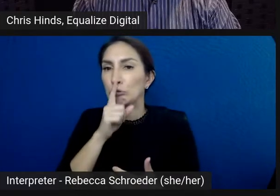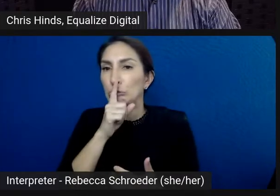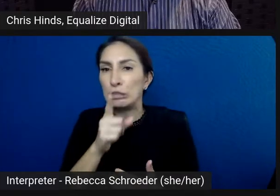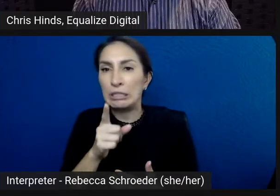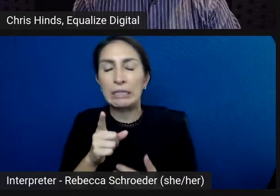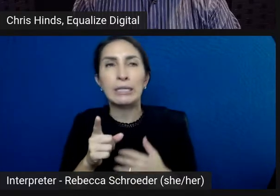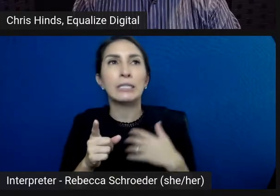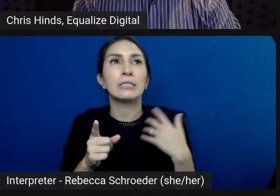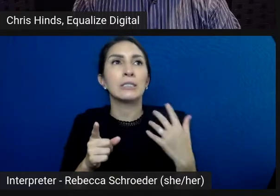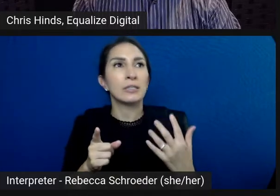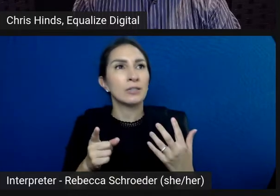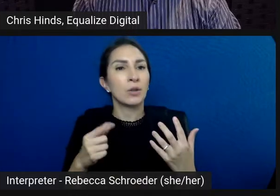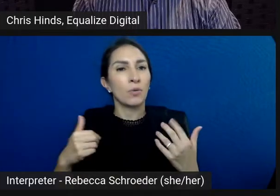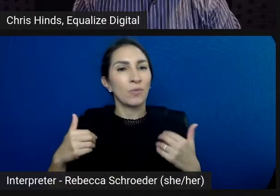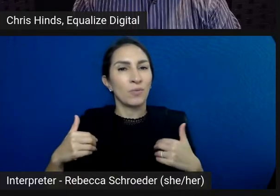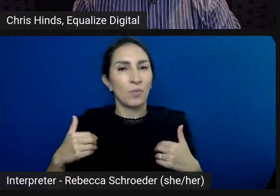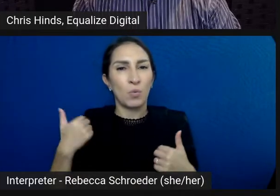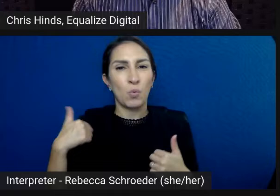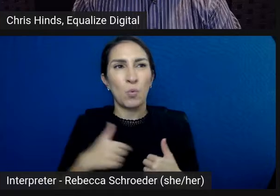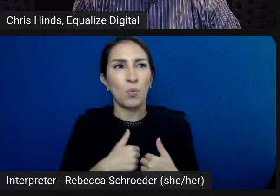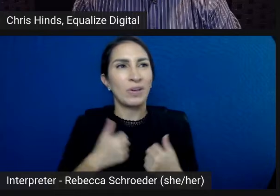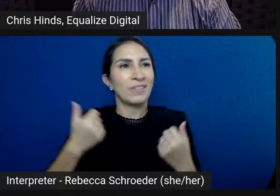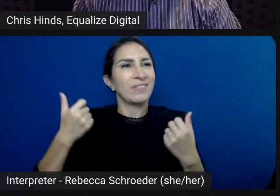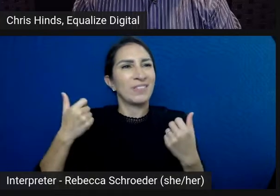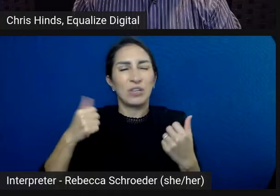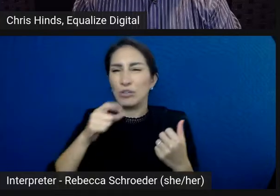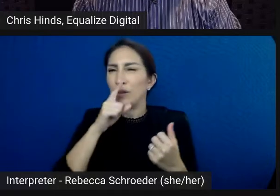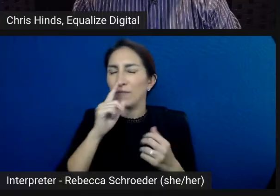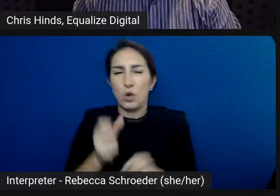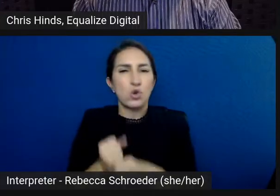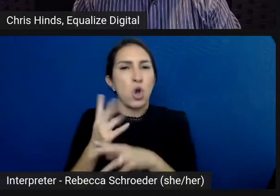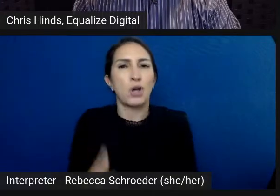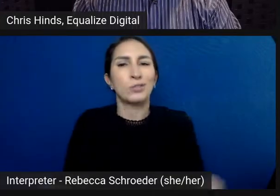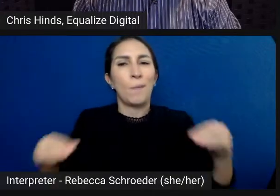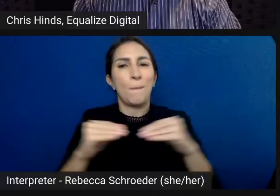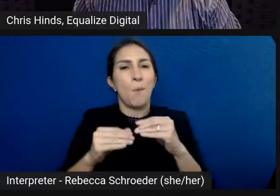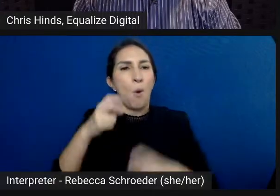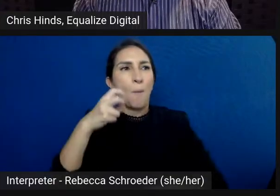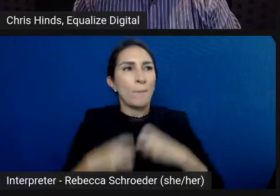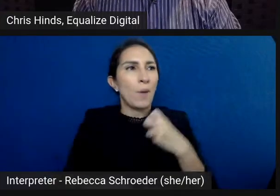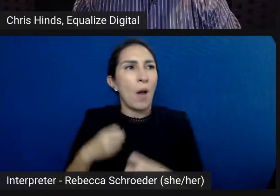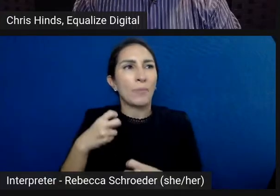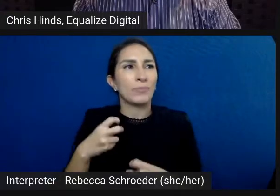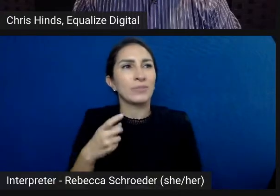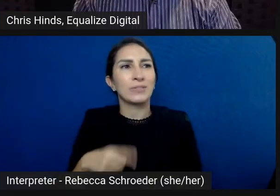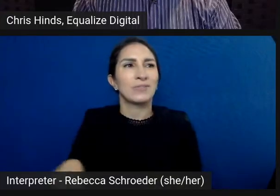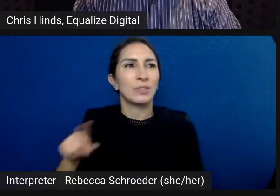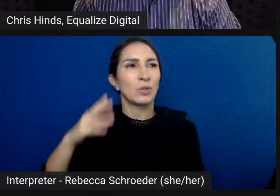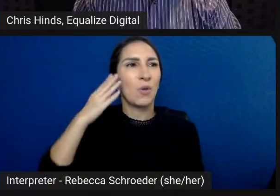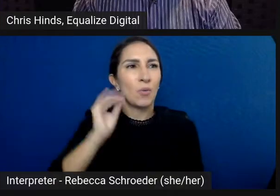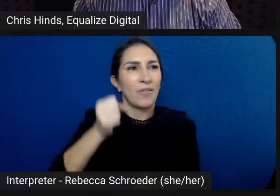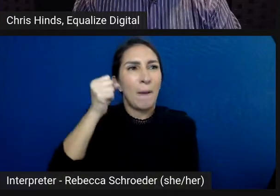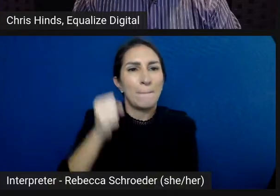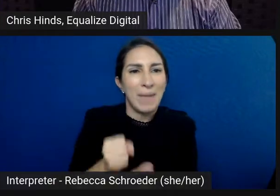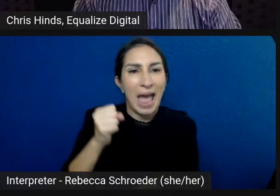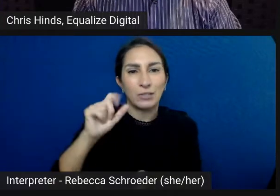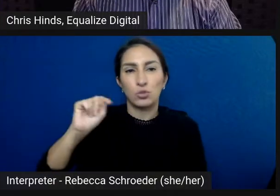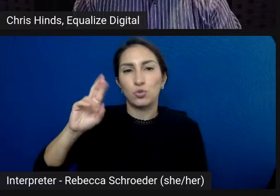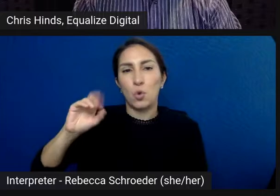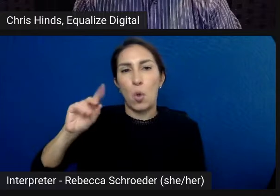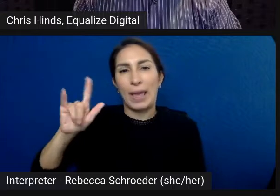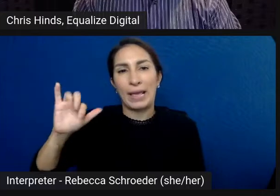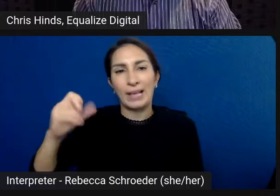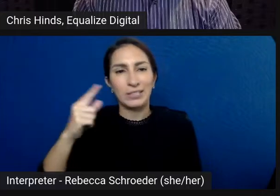by what's called patent trolling. I don't know if you've ever seen these letters, but I had a client years ago who got a letter that